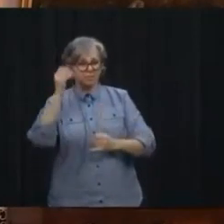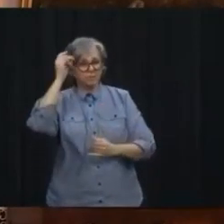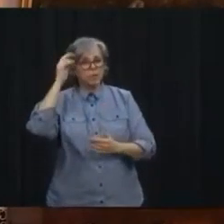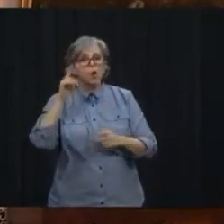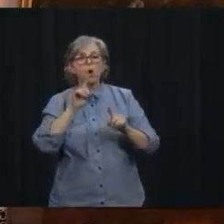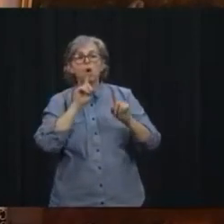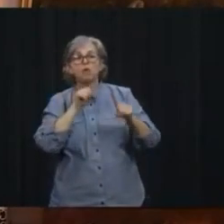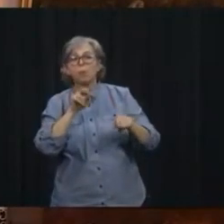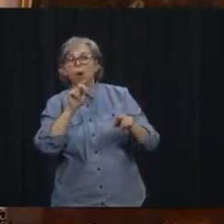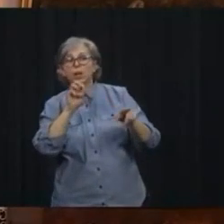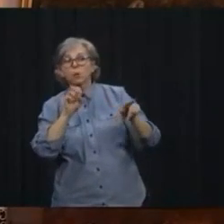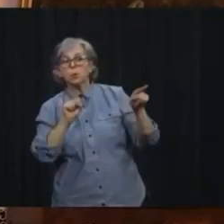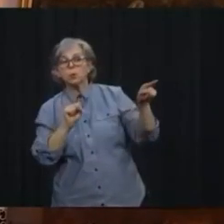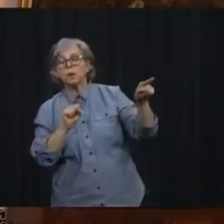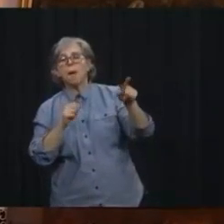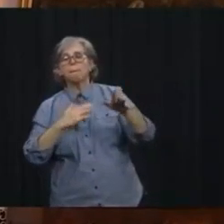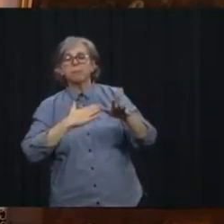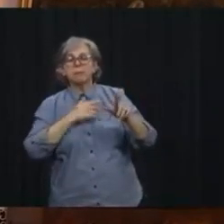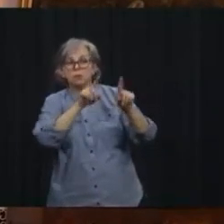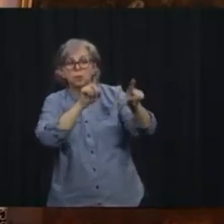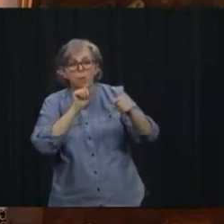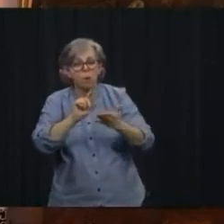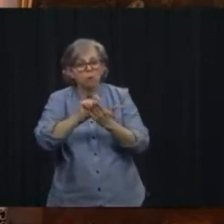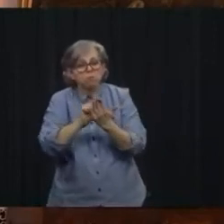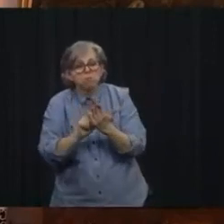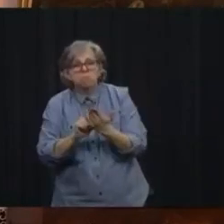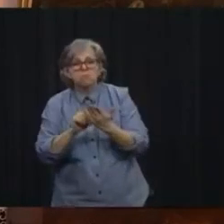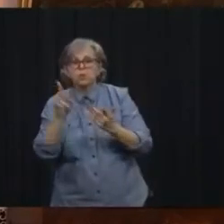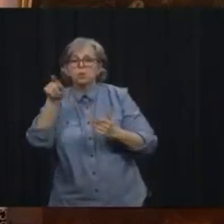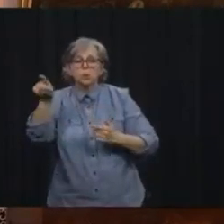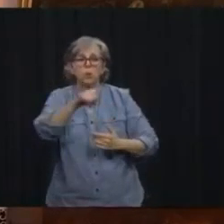you get through this difficult time at